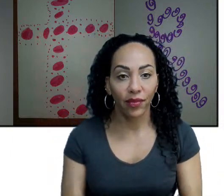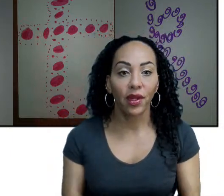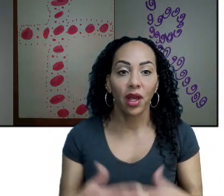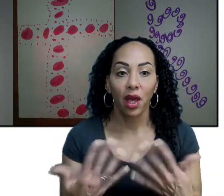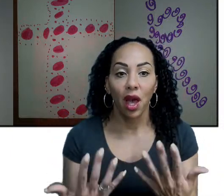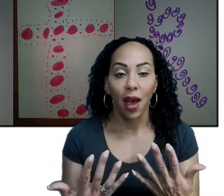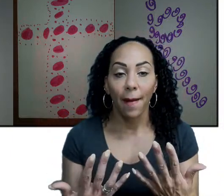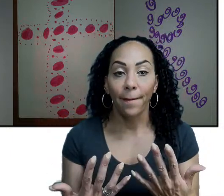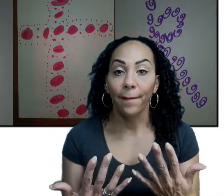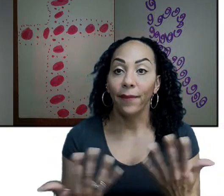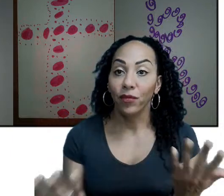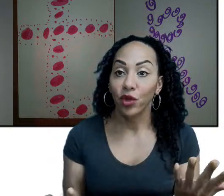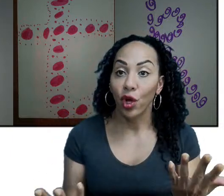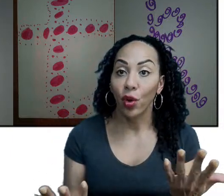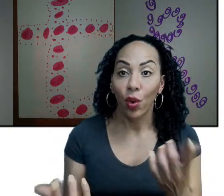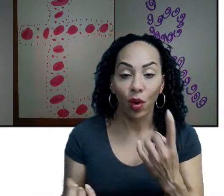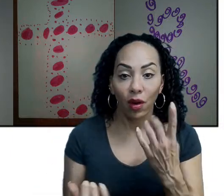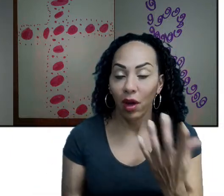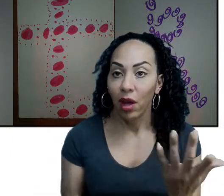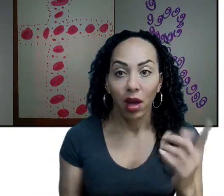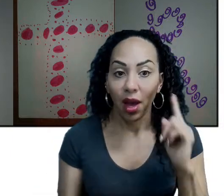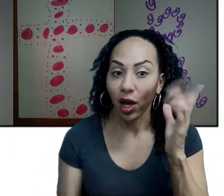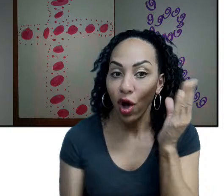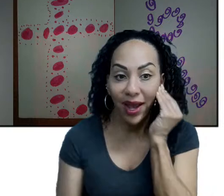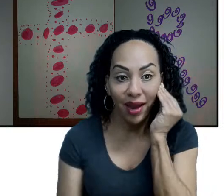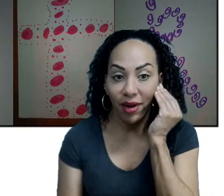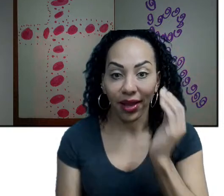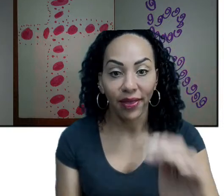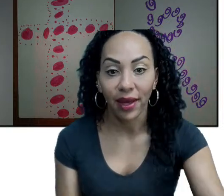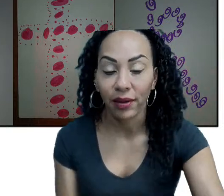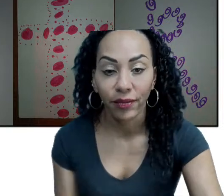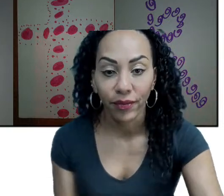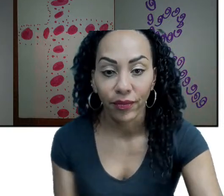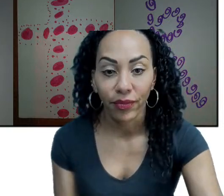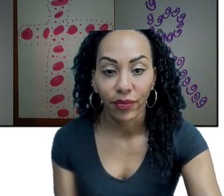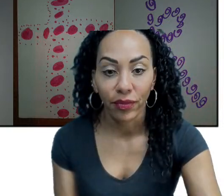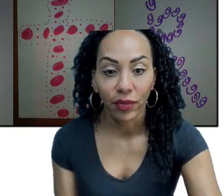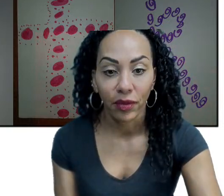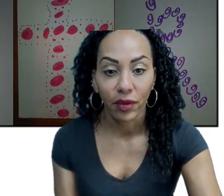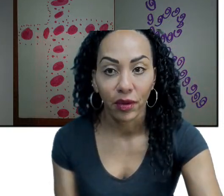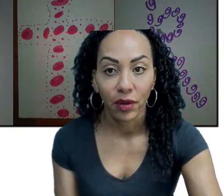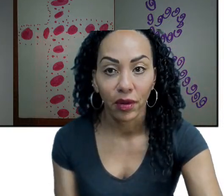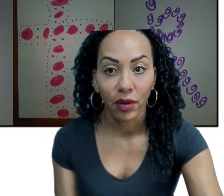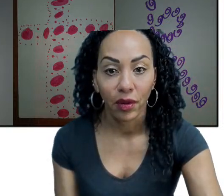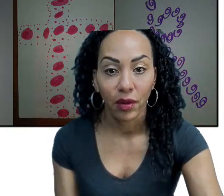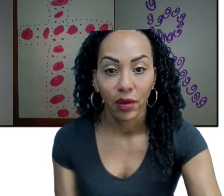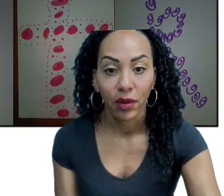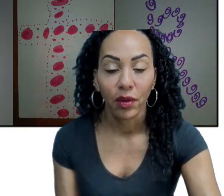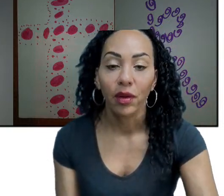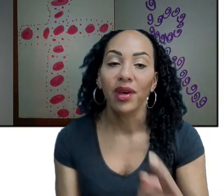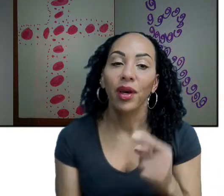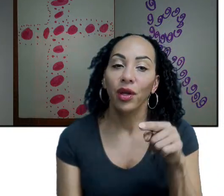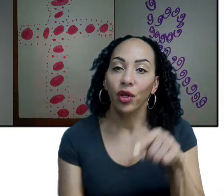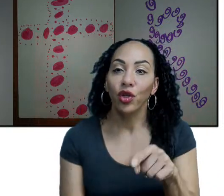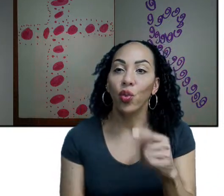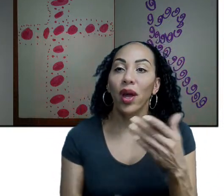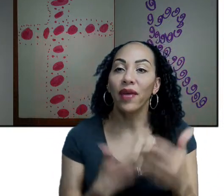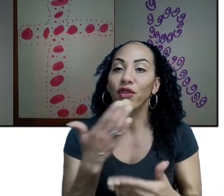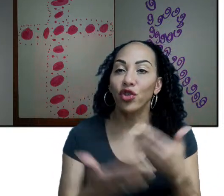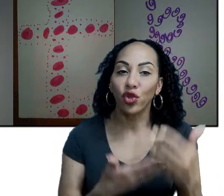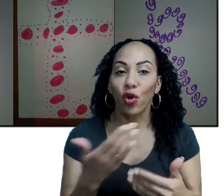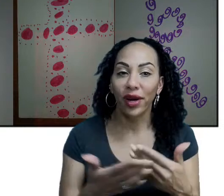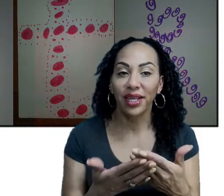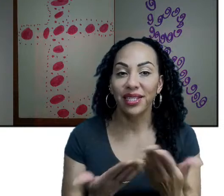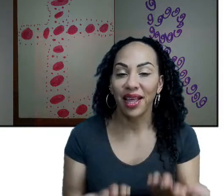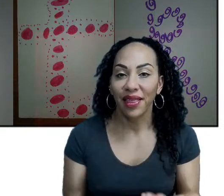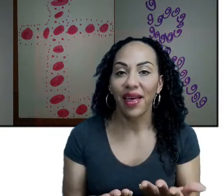Obviously, way out of my depth at this point. And also, this is also one of those stories that's far less impressive now in the age of AI. But this